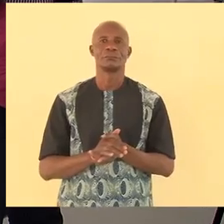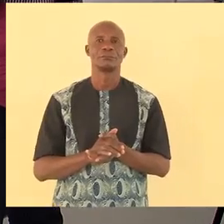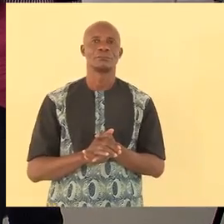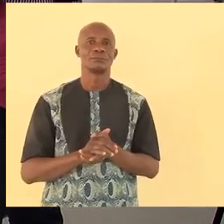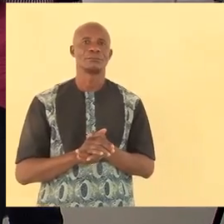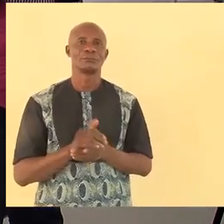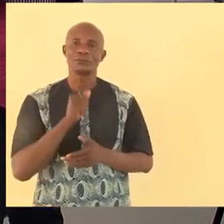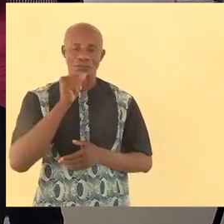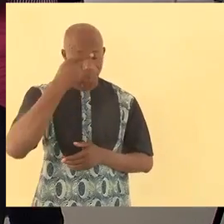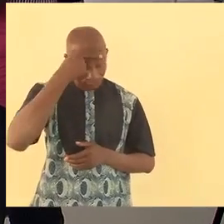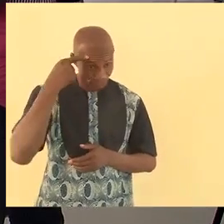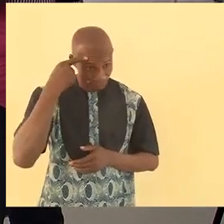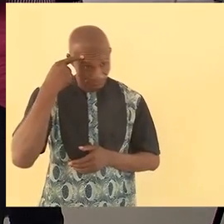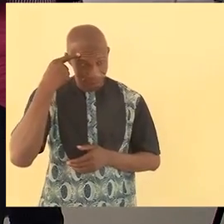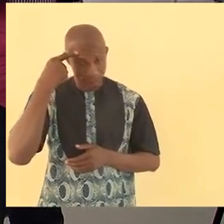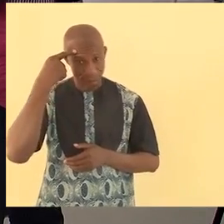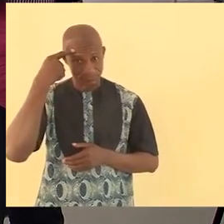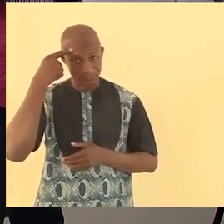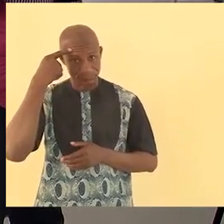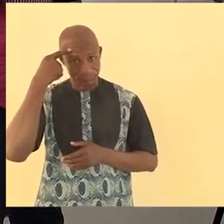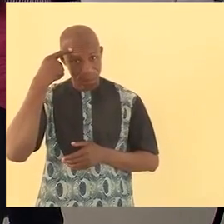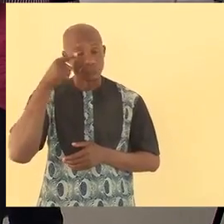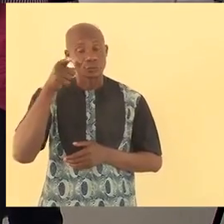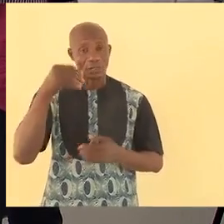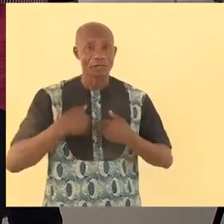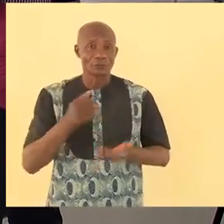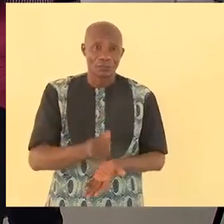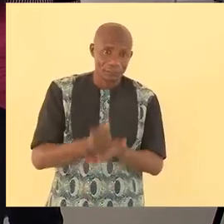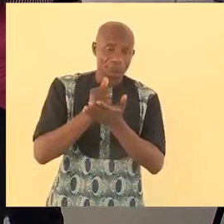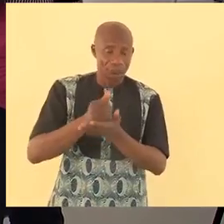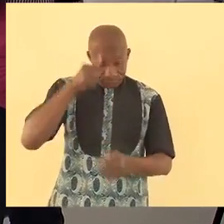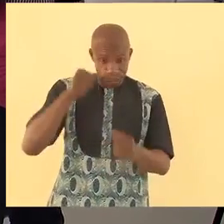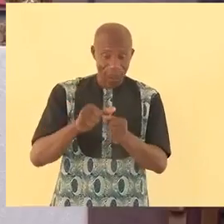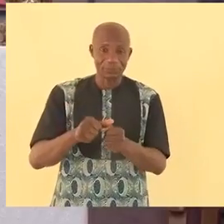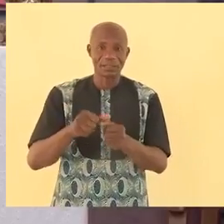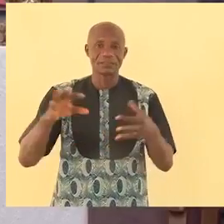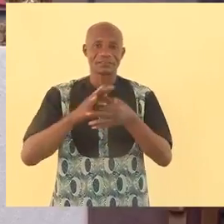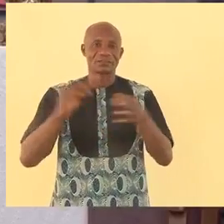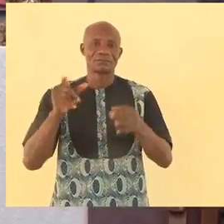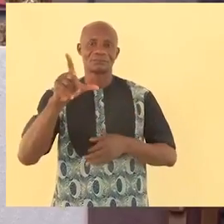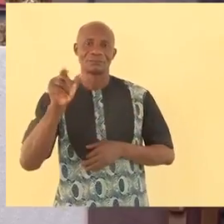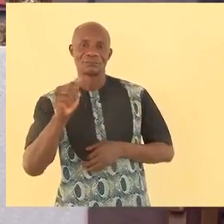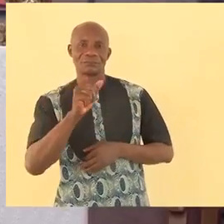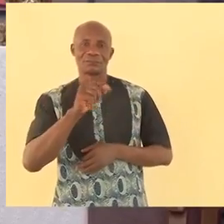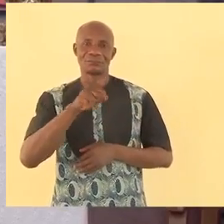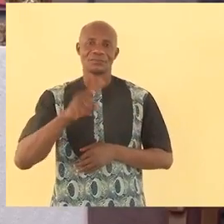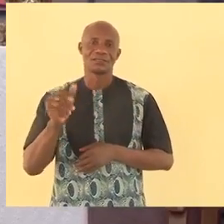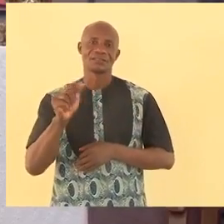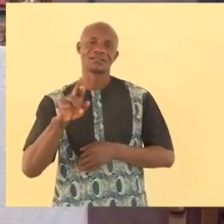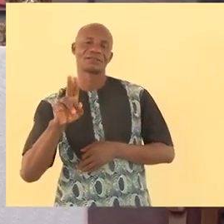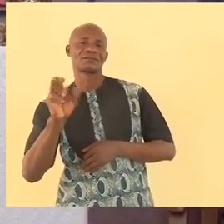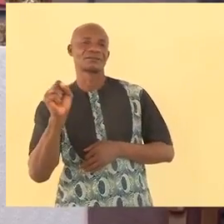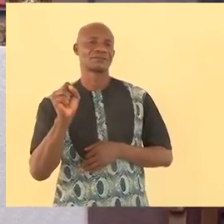wrong. Just because, like in the story of Lazarus and the rich man, they refuse to help those. The story of Lazarus and the rich man. Okay,